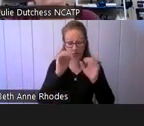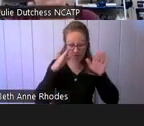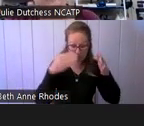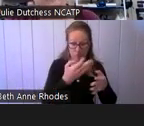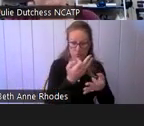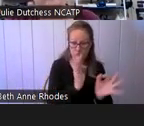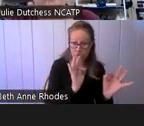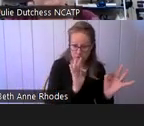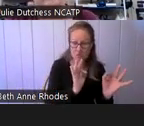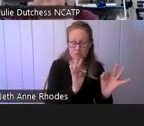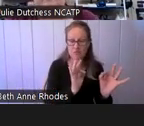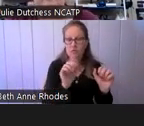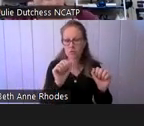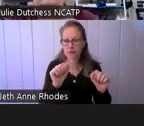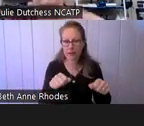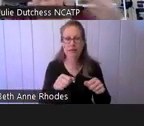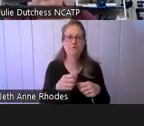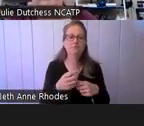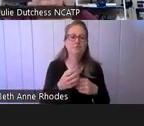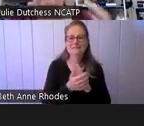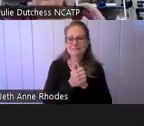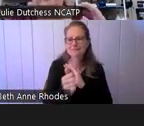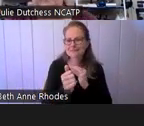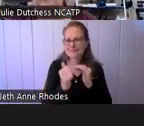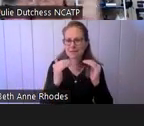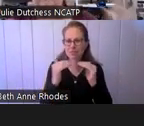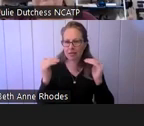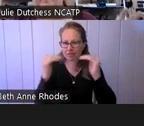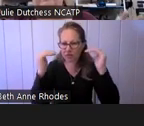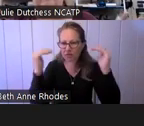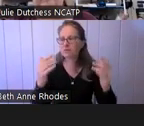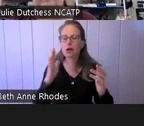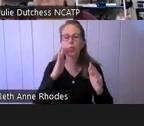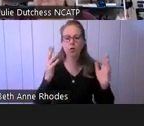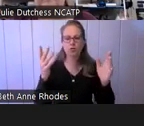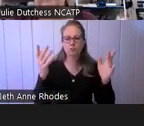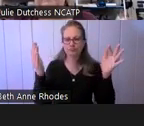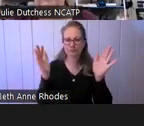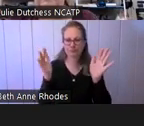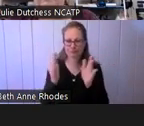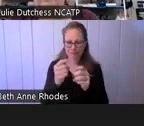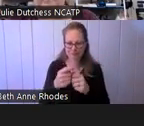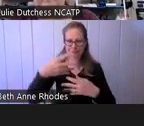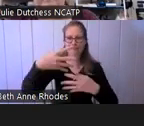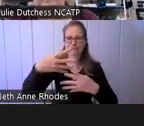different ones like that. And so skill level, and then it'll filter it down and give you the apps that fit those filters.